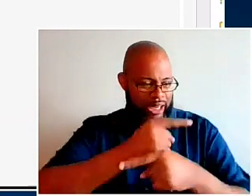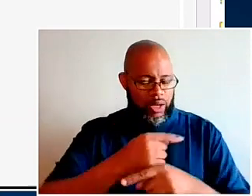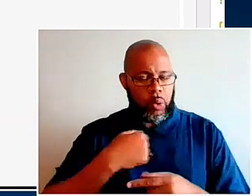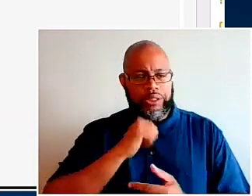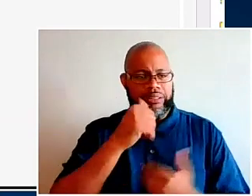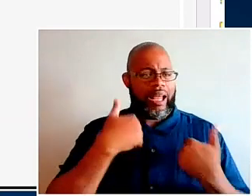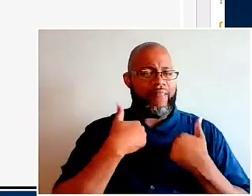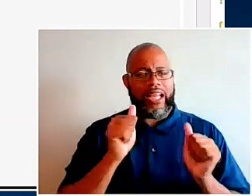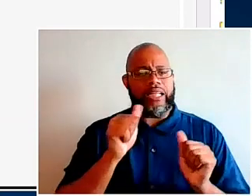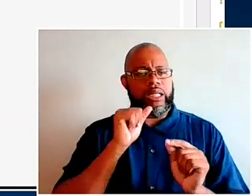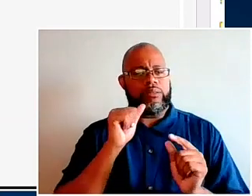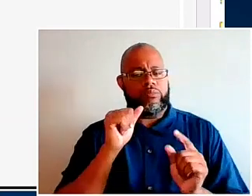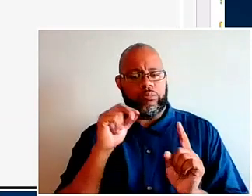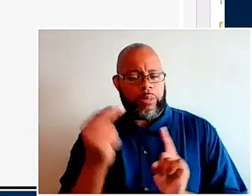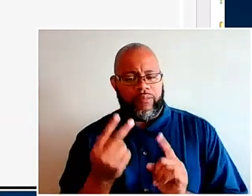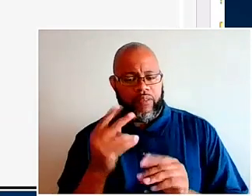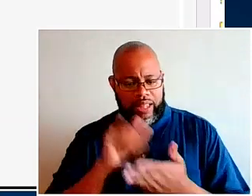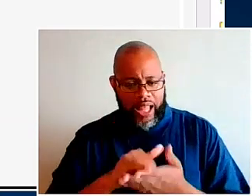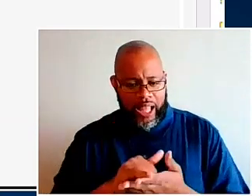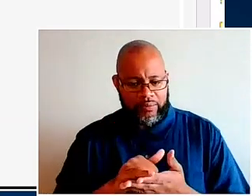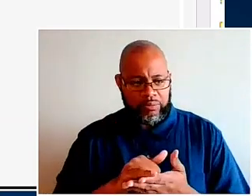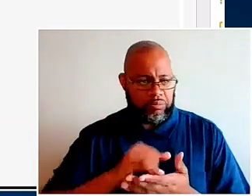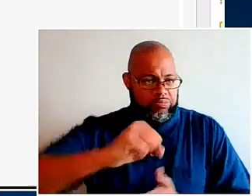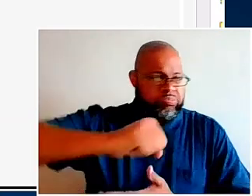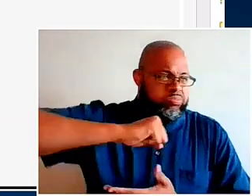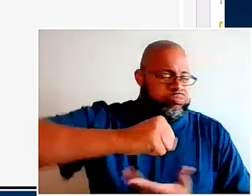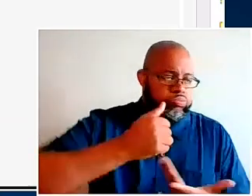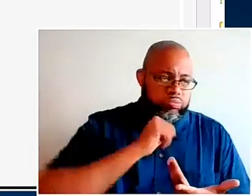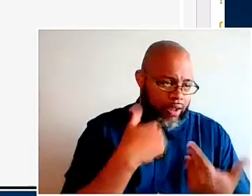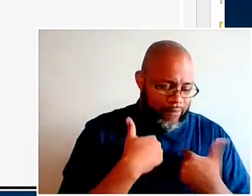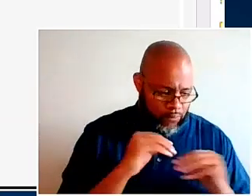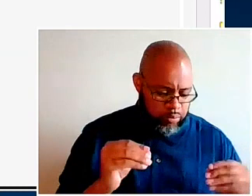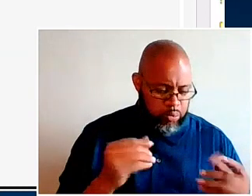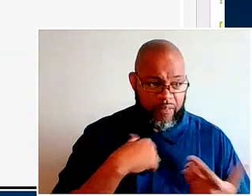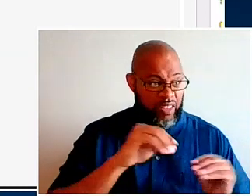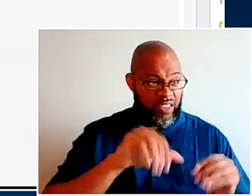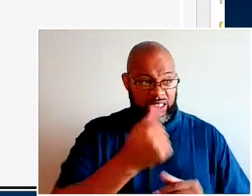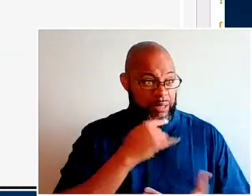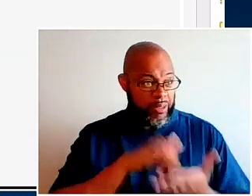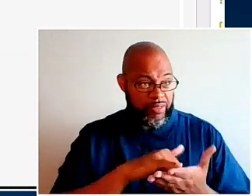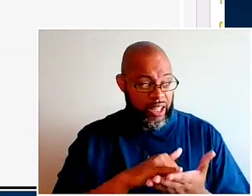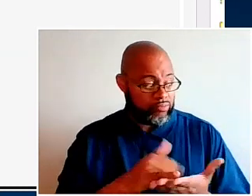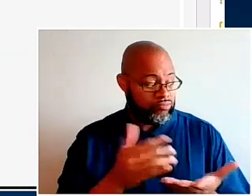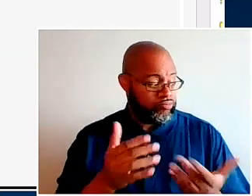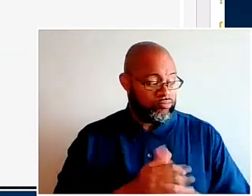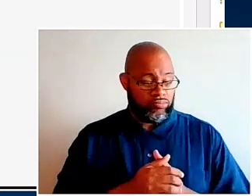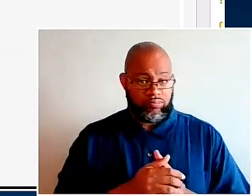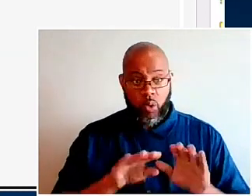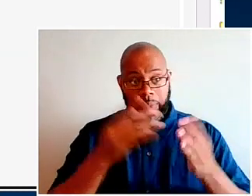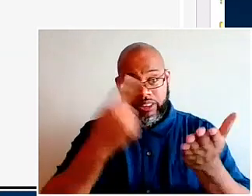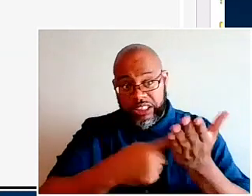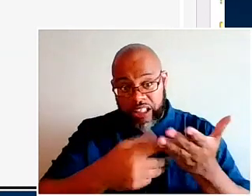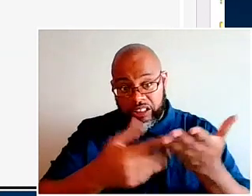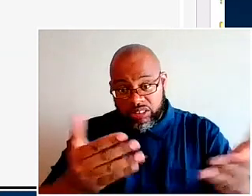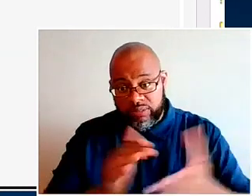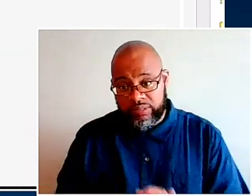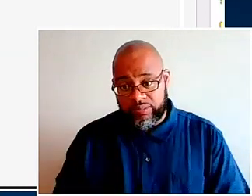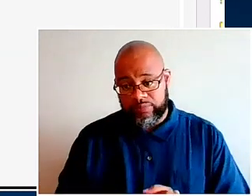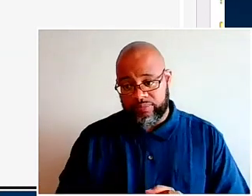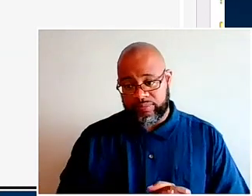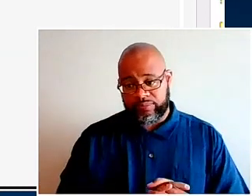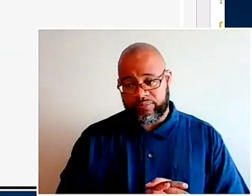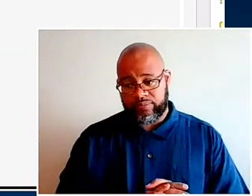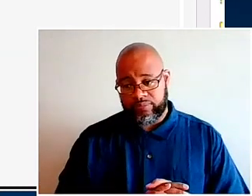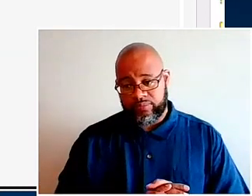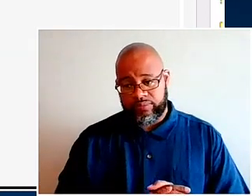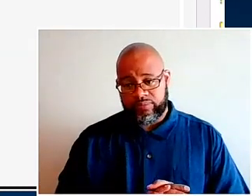have any pushback on that in the first round. I don't have anything else to say about it. I will open it up for discussion, however, until we prior to taking